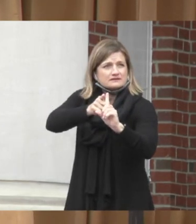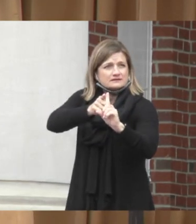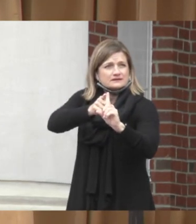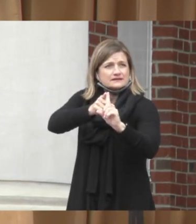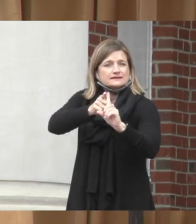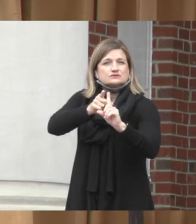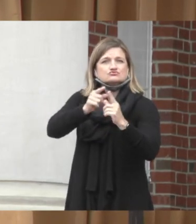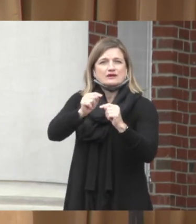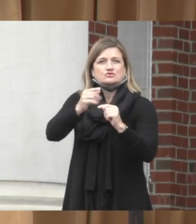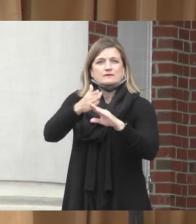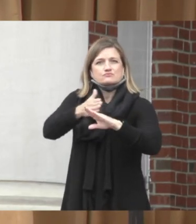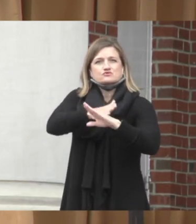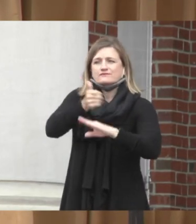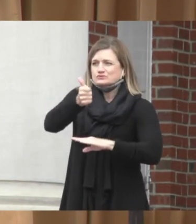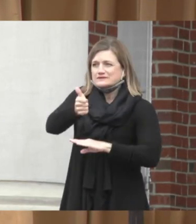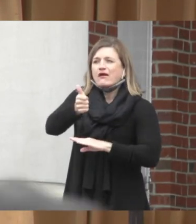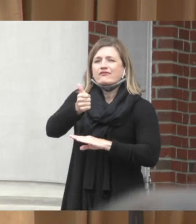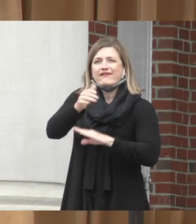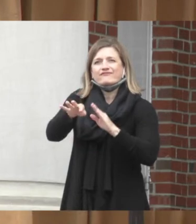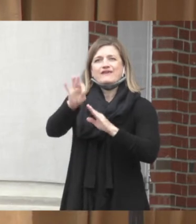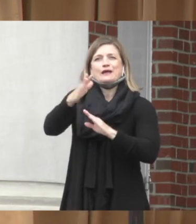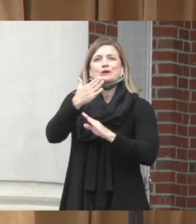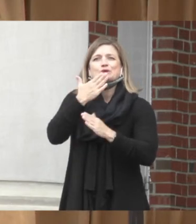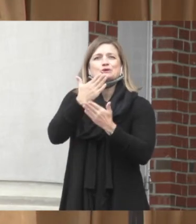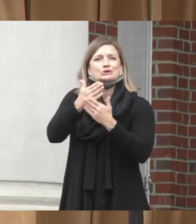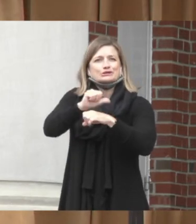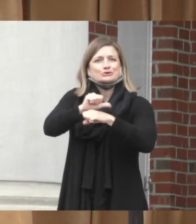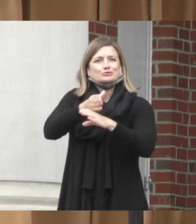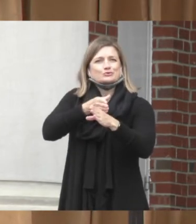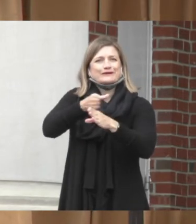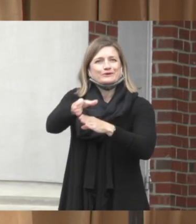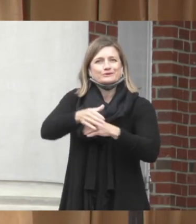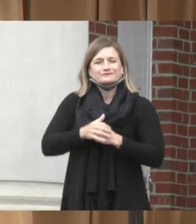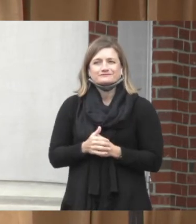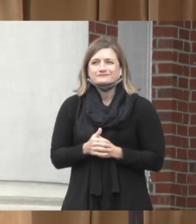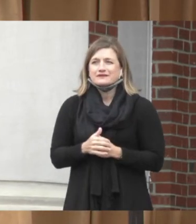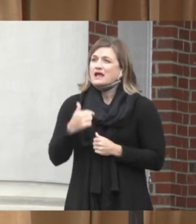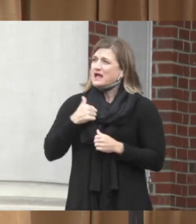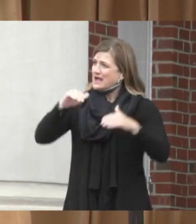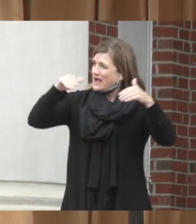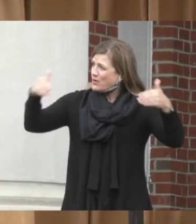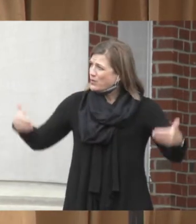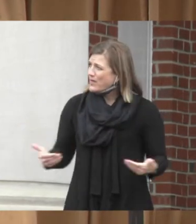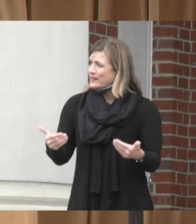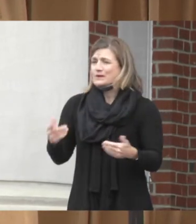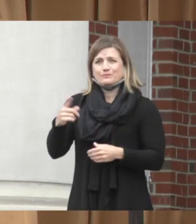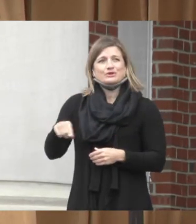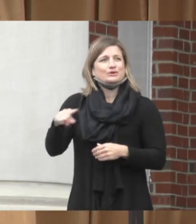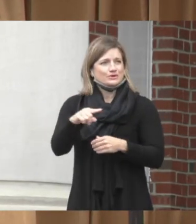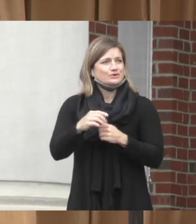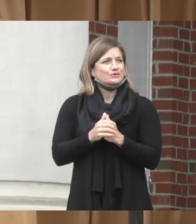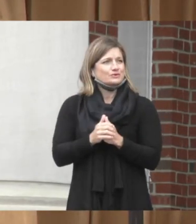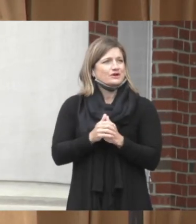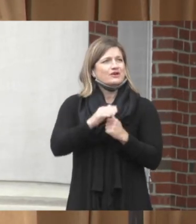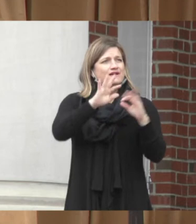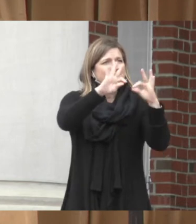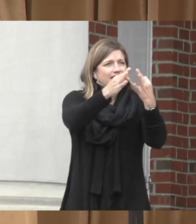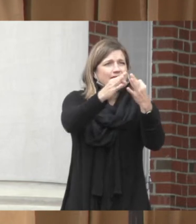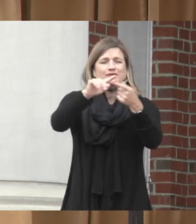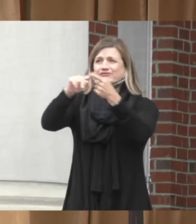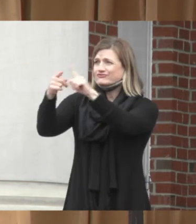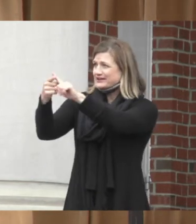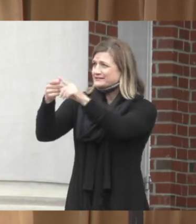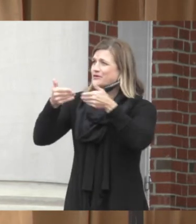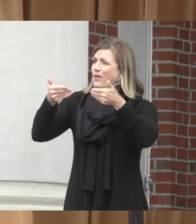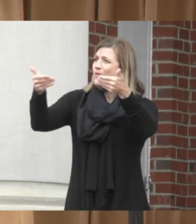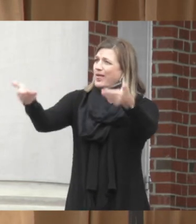a better and more meaningful career. Therefore, I welcome you to this graduation ceremony. I also welcome your family and friends, as we did a